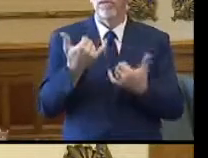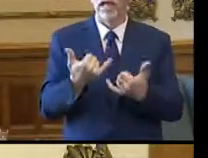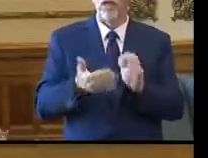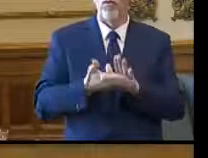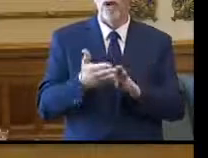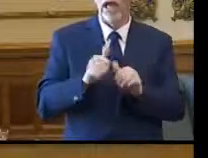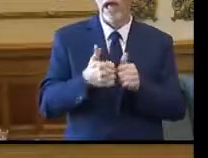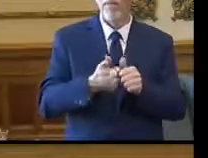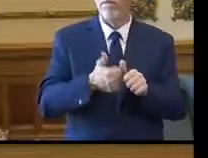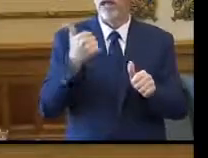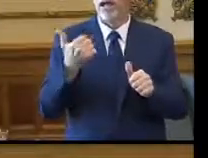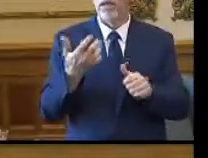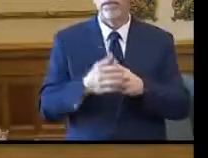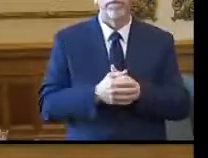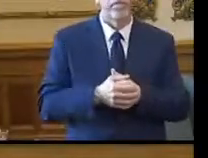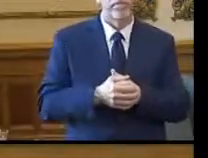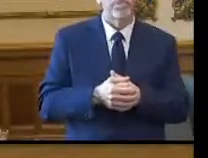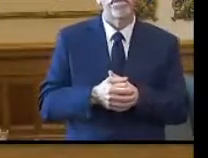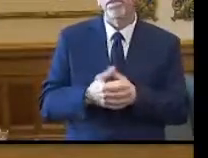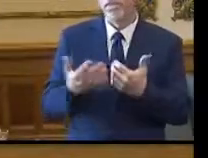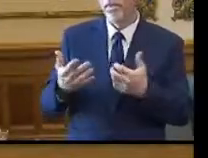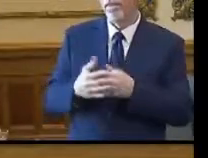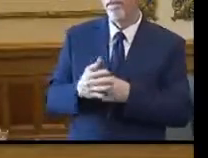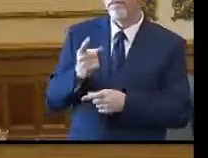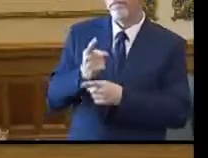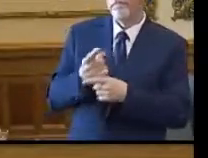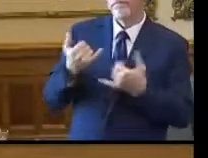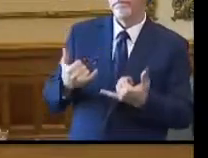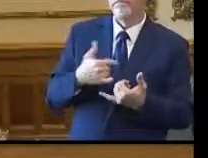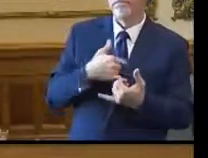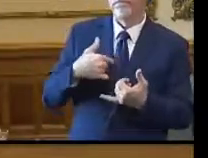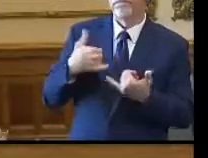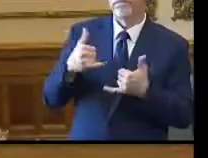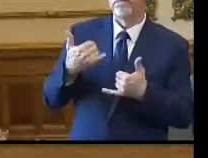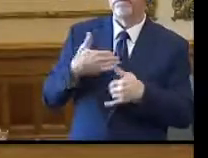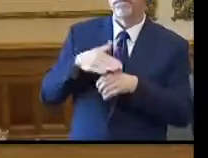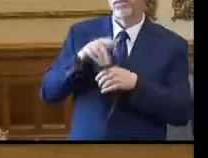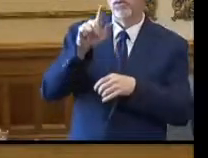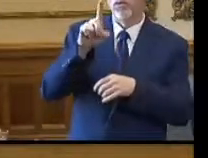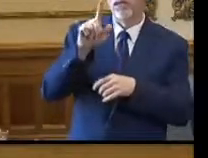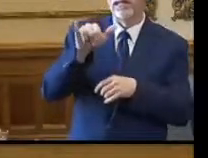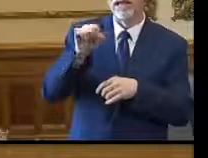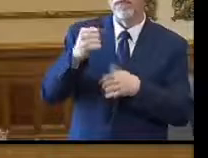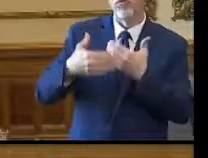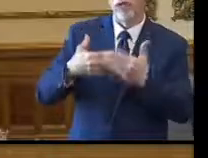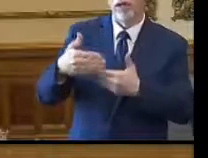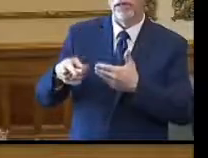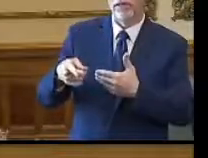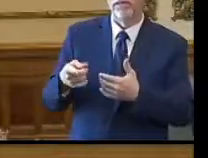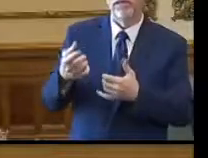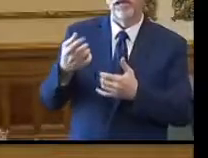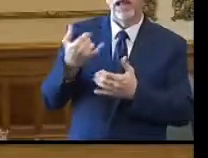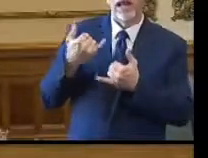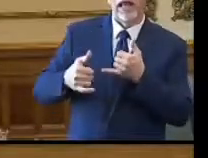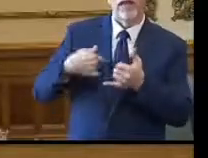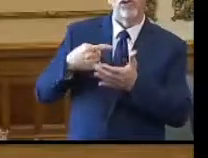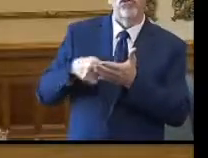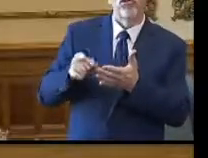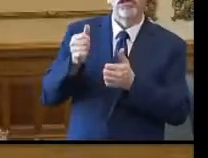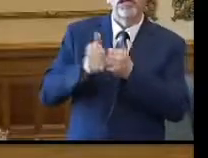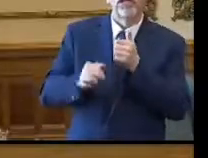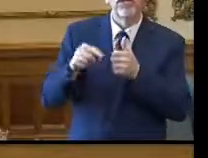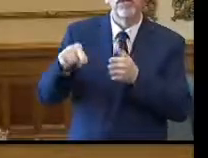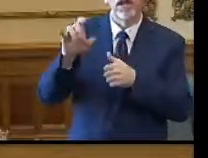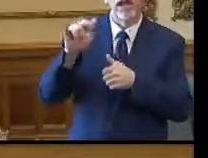running. Well, right now, we're on our 21-day process. And the last we checked, each one of